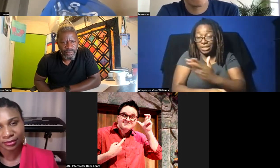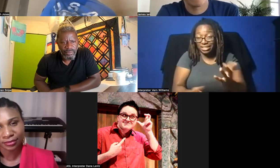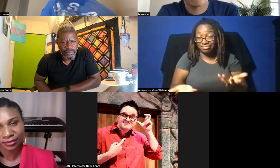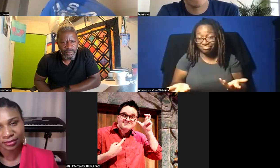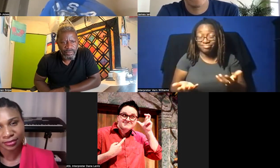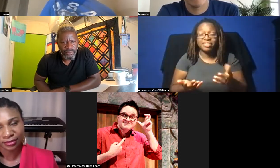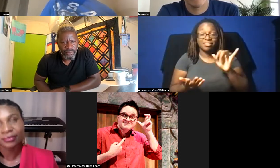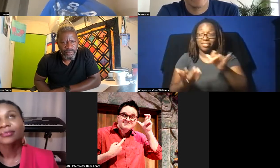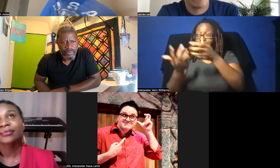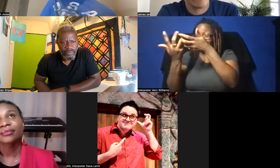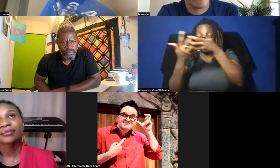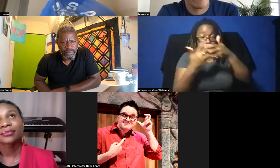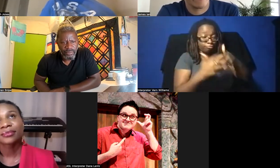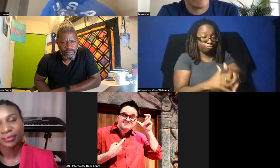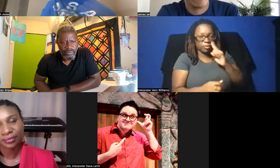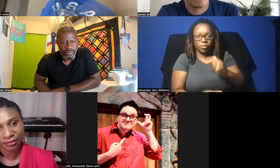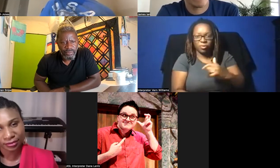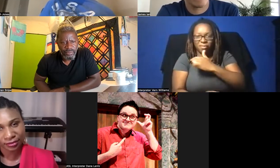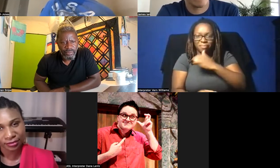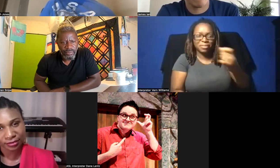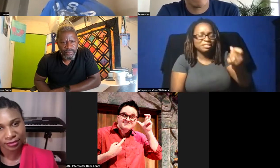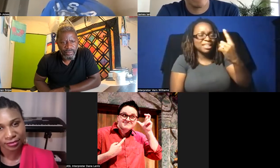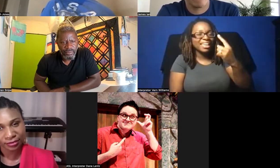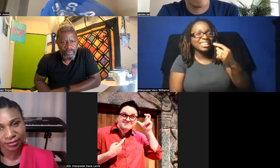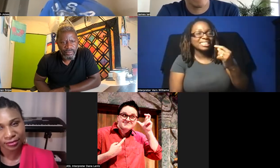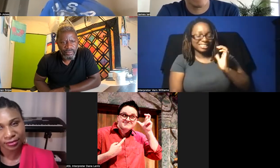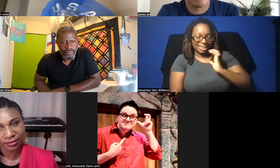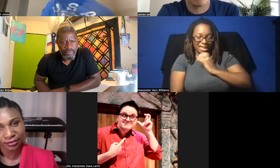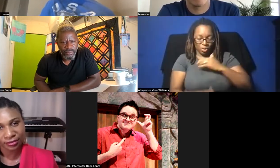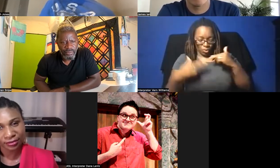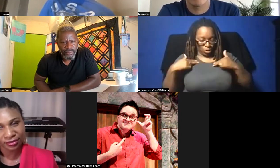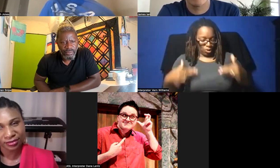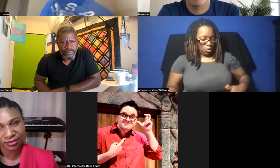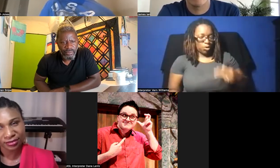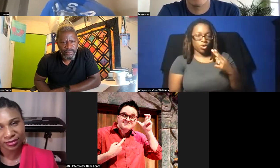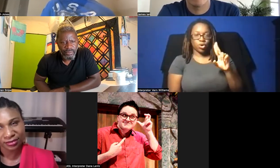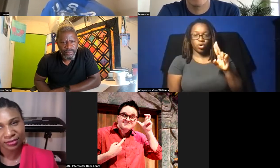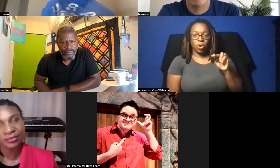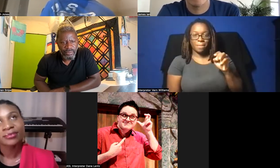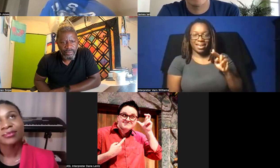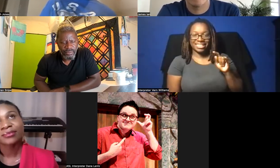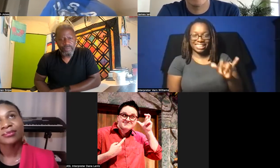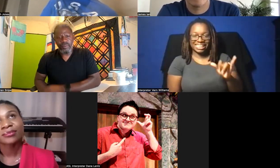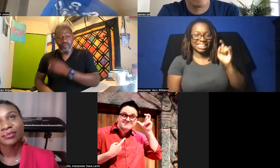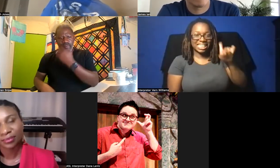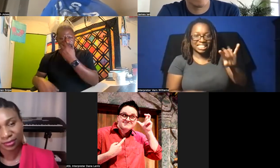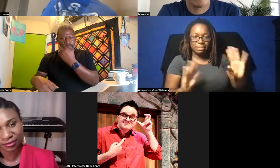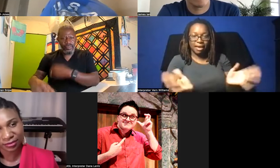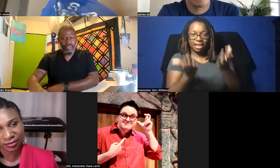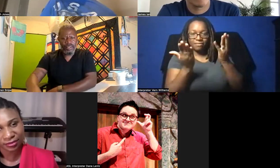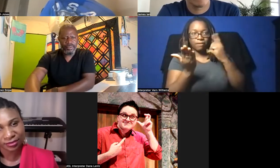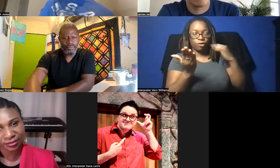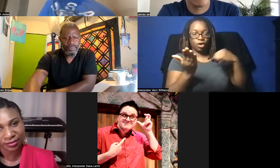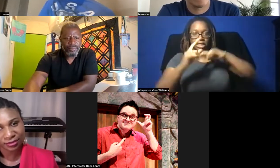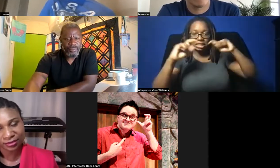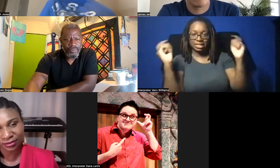interwoven with understanding that our humanity is to be elevated and celebrated. Go down, sweet